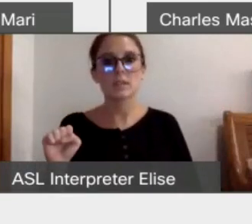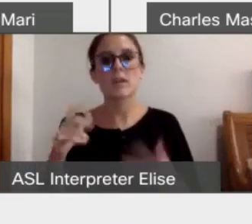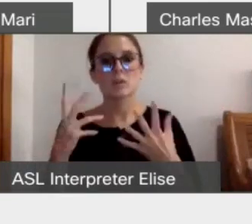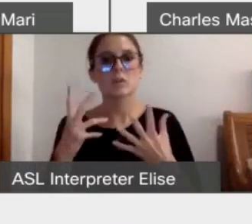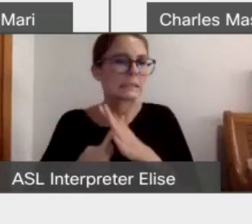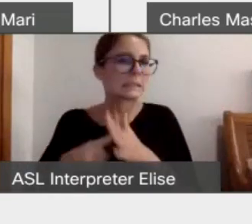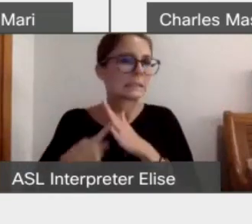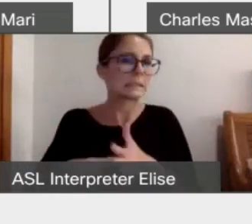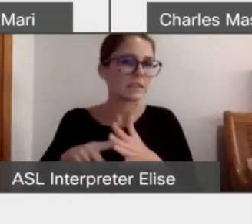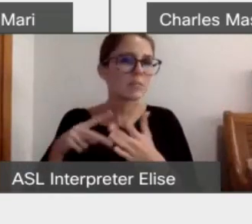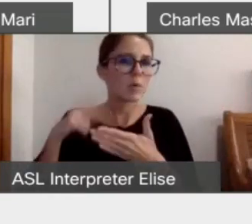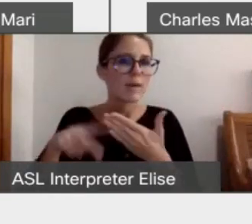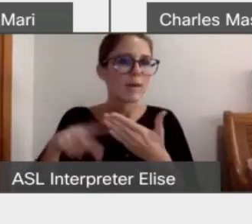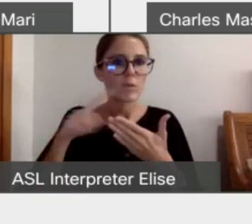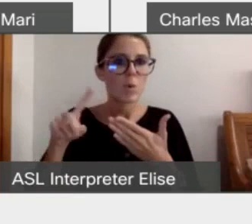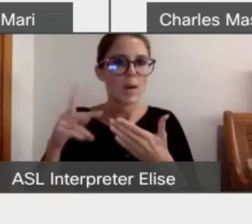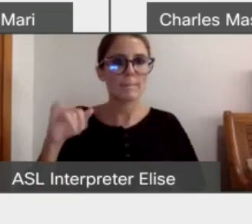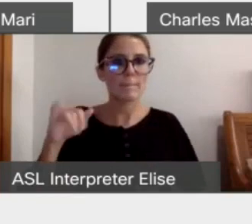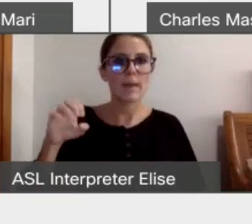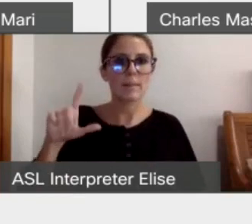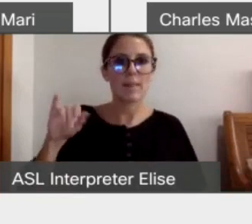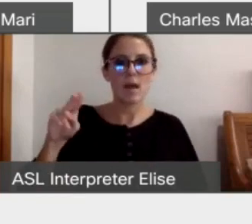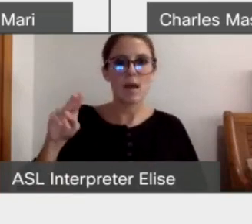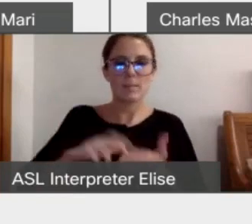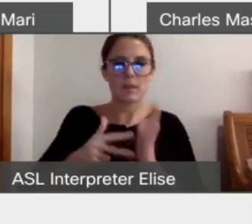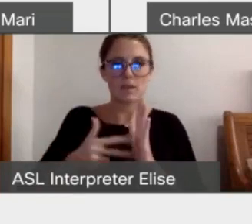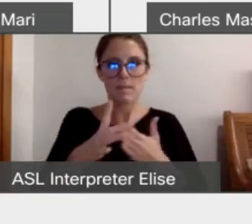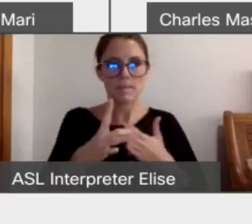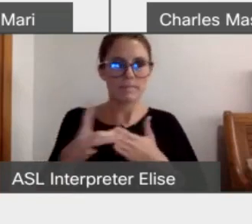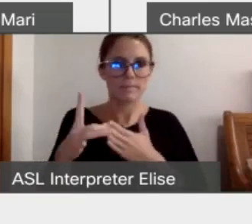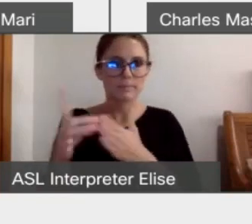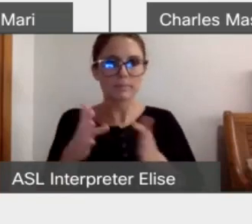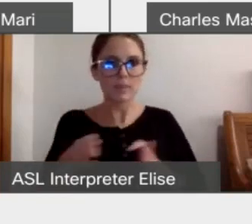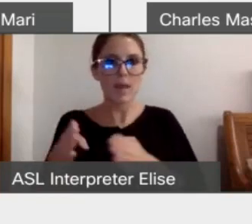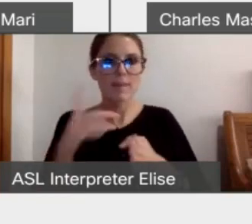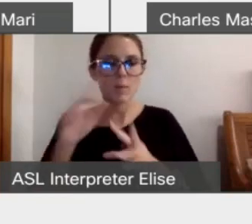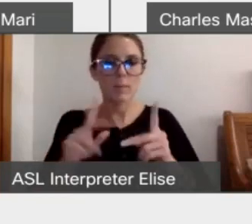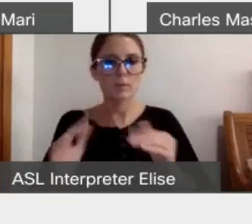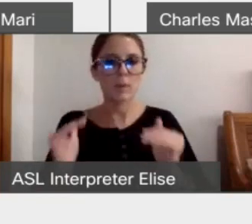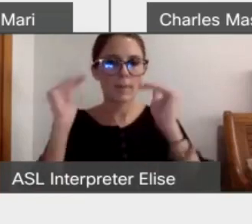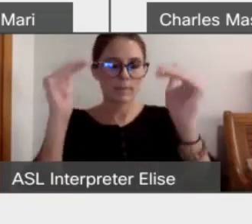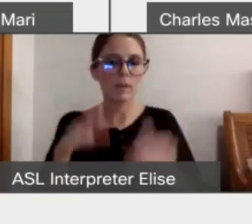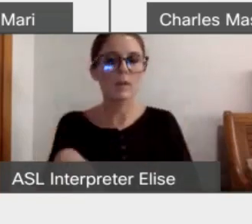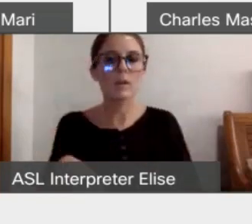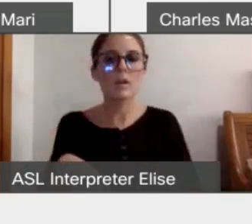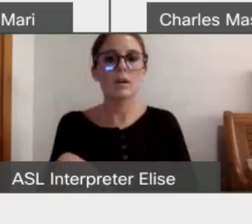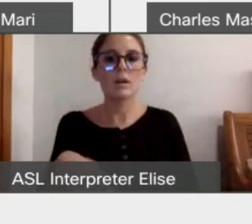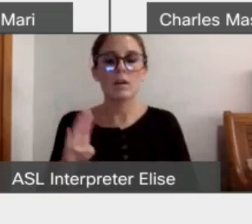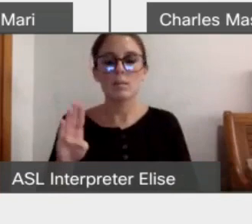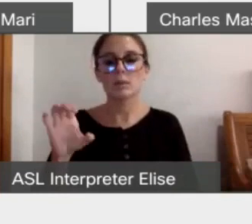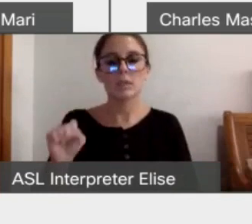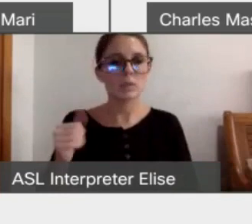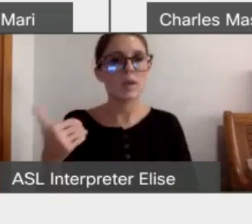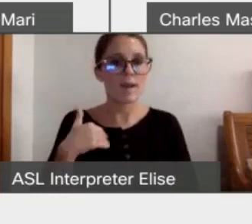create a pipeline, but also a pipeline of people who are well-trained and well-supported. So, BOCES, we've had a couple of pilots with